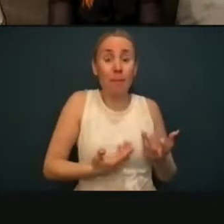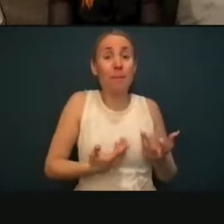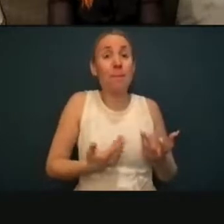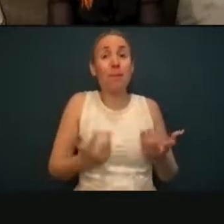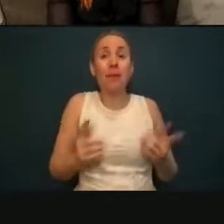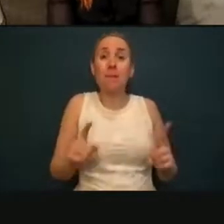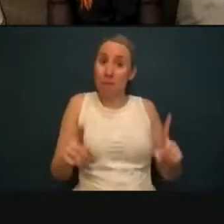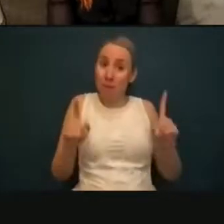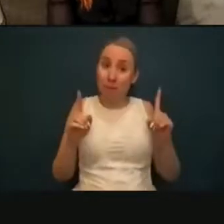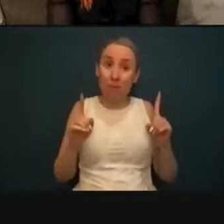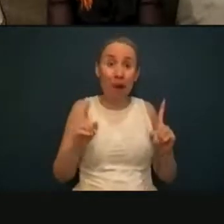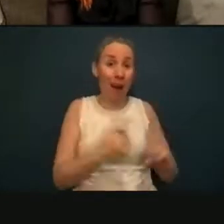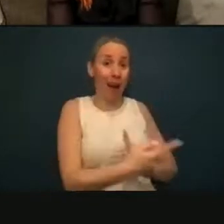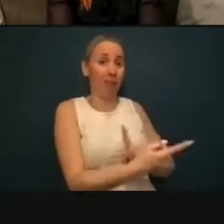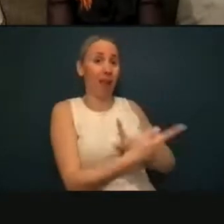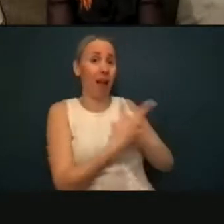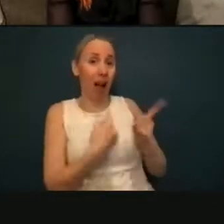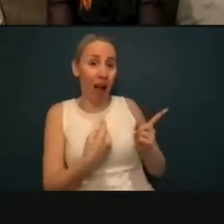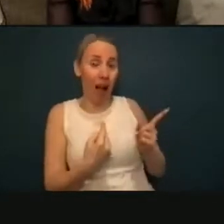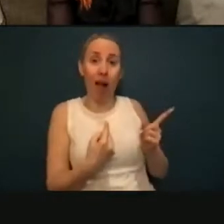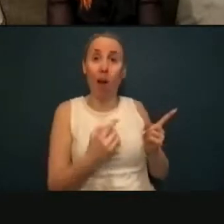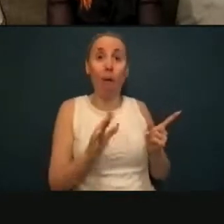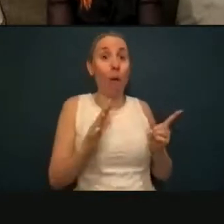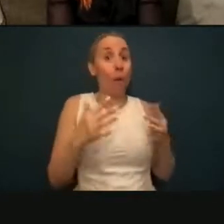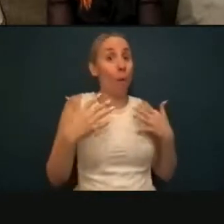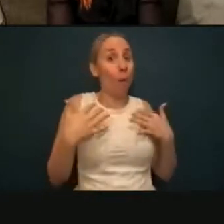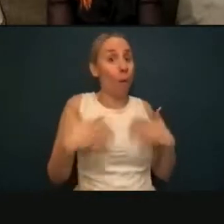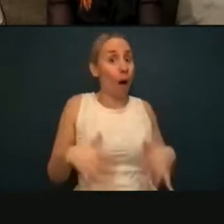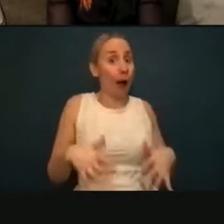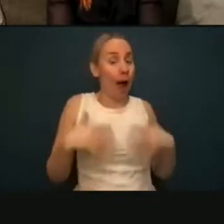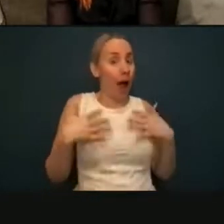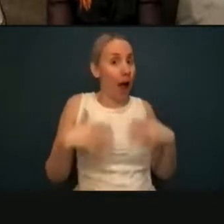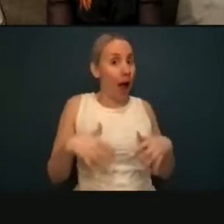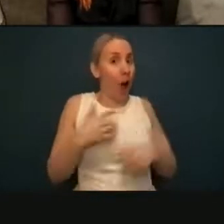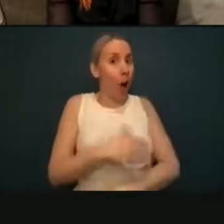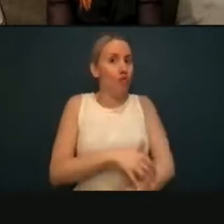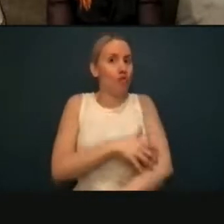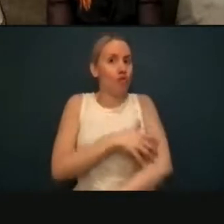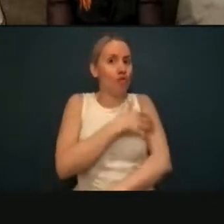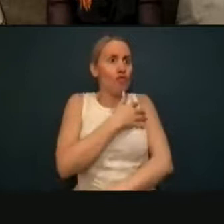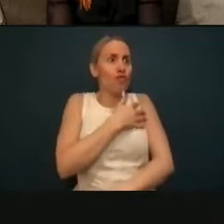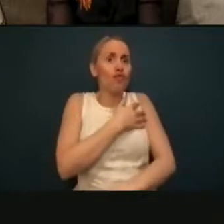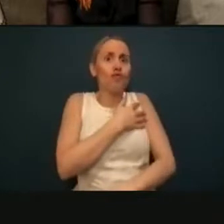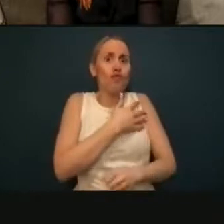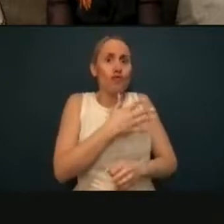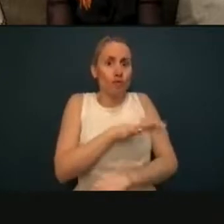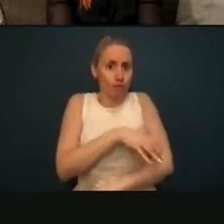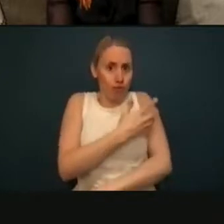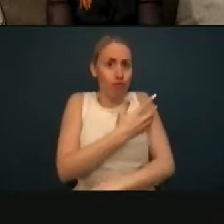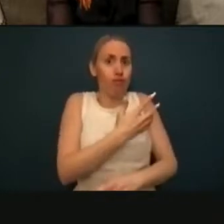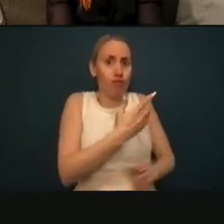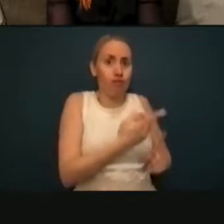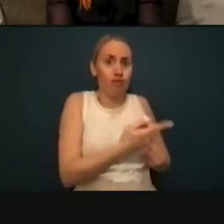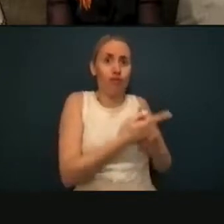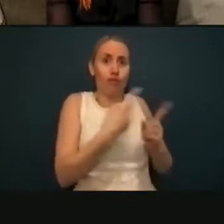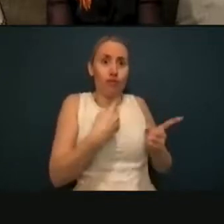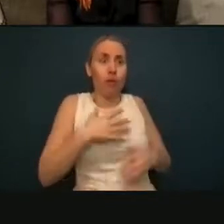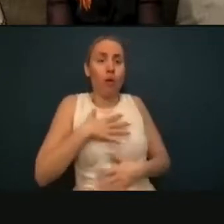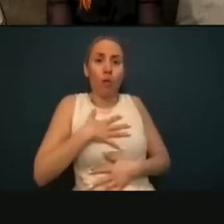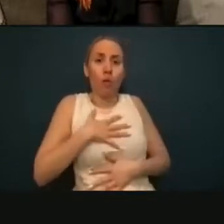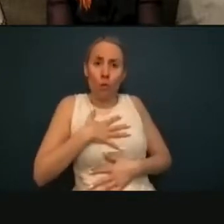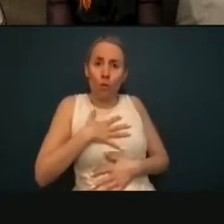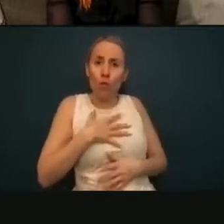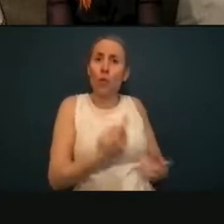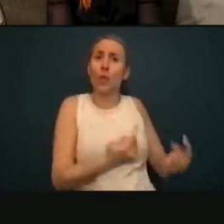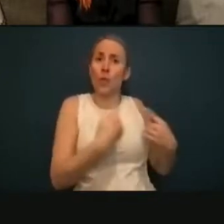of thrown back at me, they'd make your hair turn grey, you know, with the shock kind of thing. But, you know, so